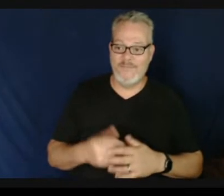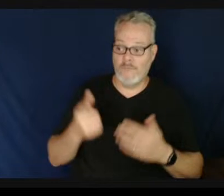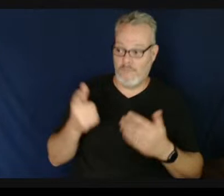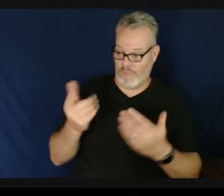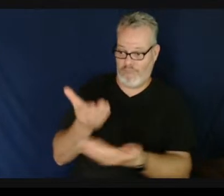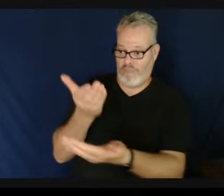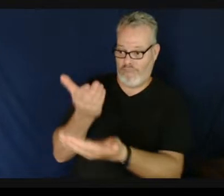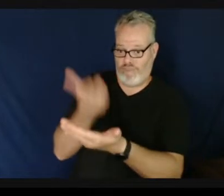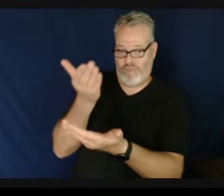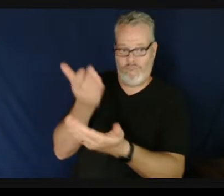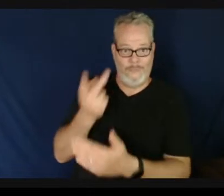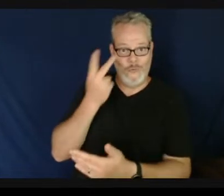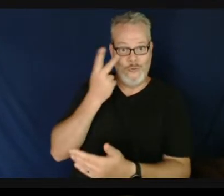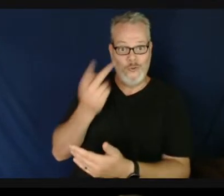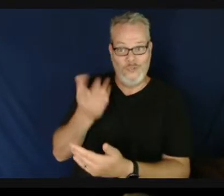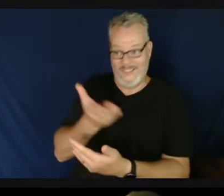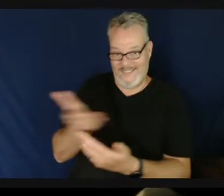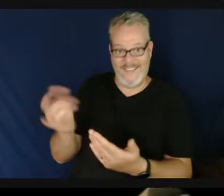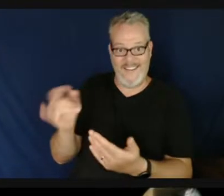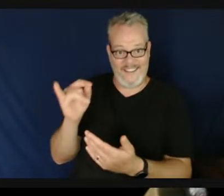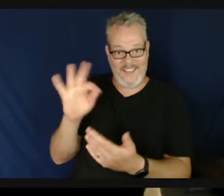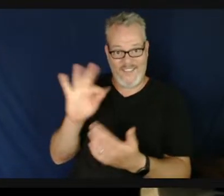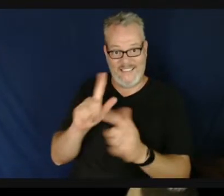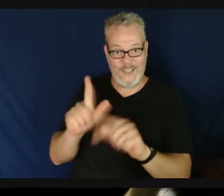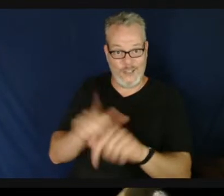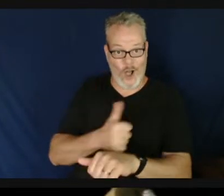to the otherwise that it takes longer than that, then,